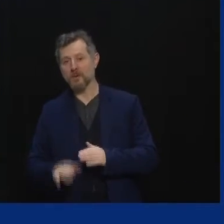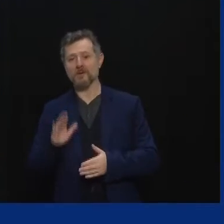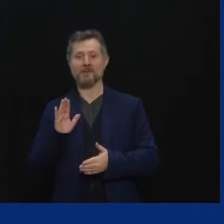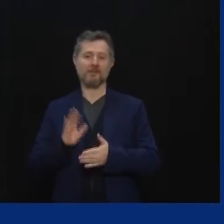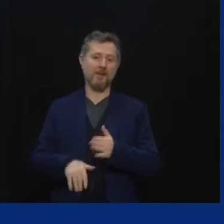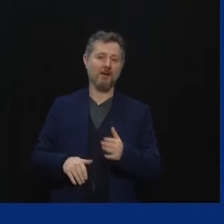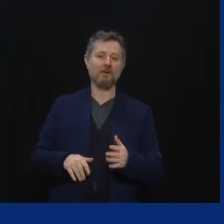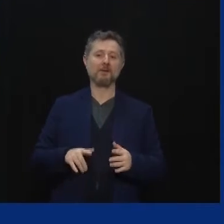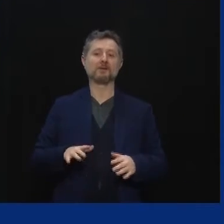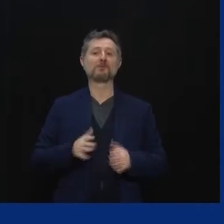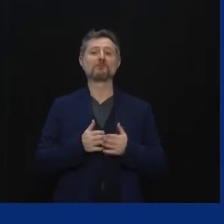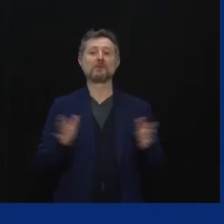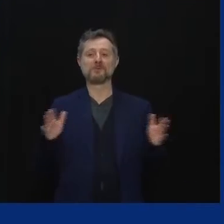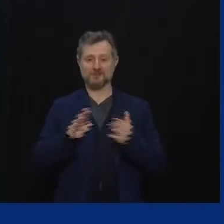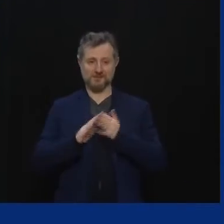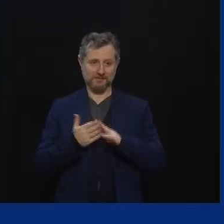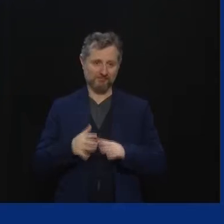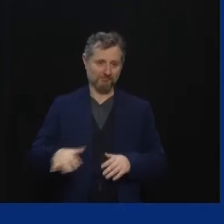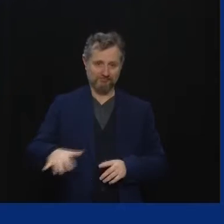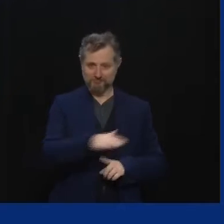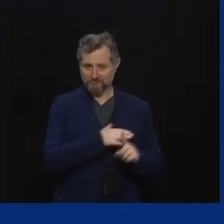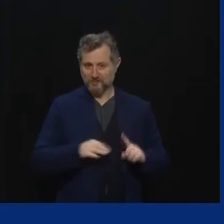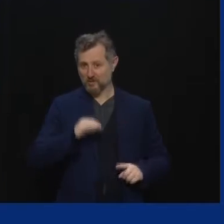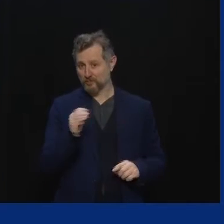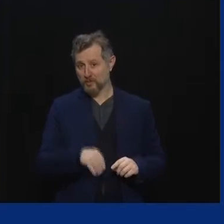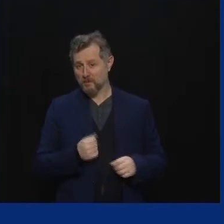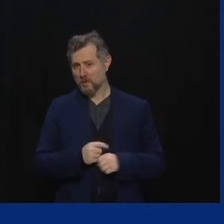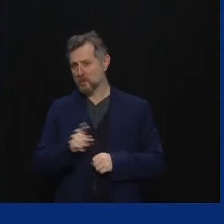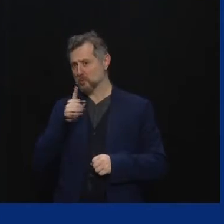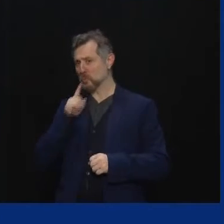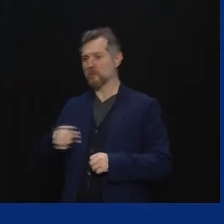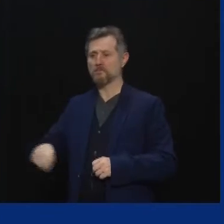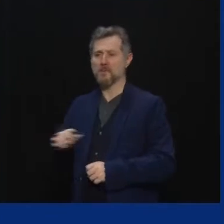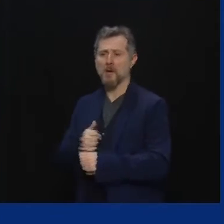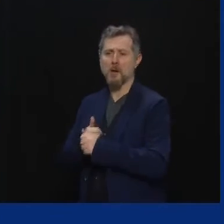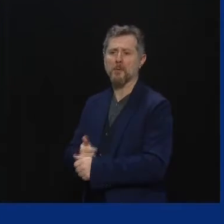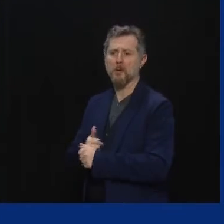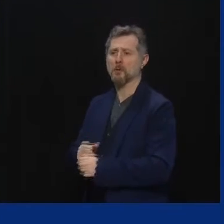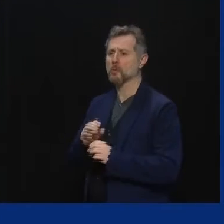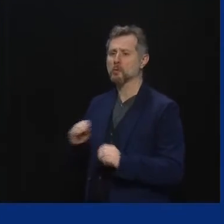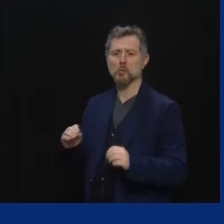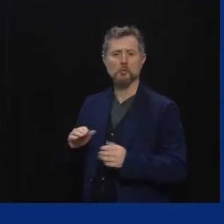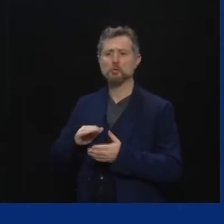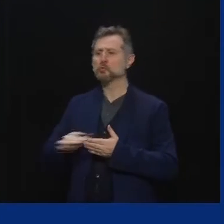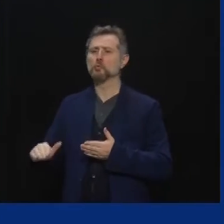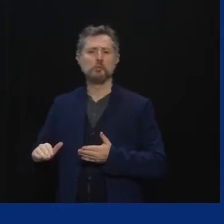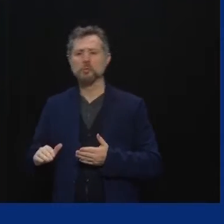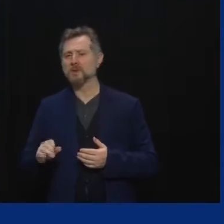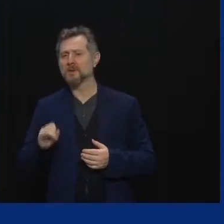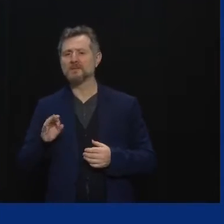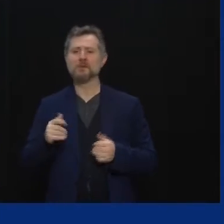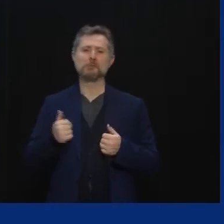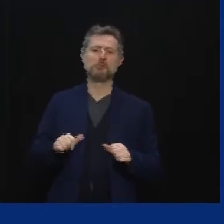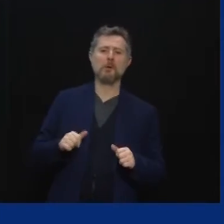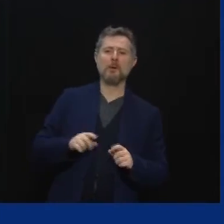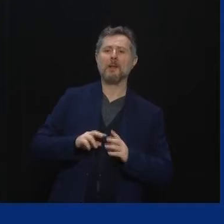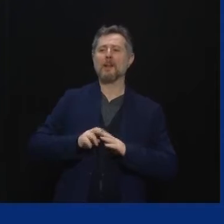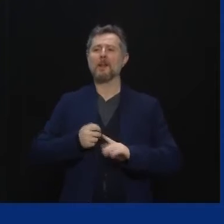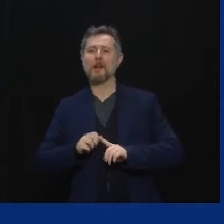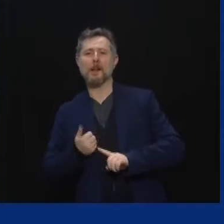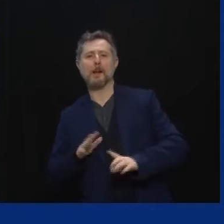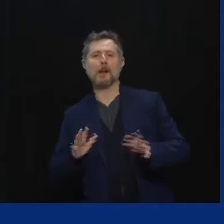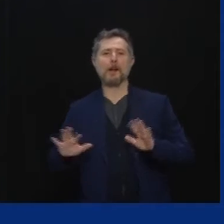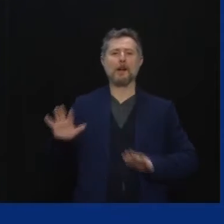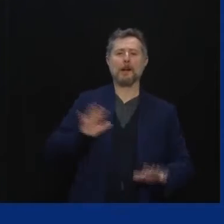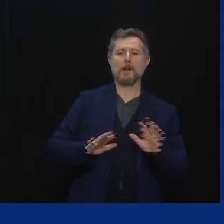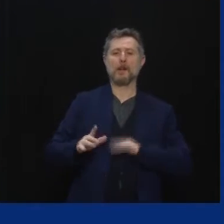We're making sure that they are complying. There's no excuses. There's consequences if people try to evade this. They have to do this. And for those who are worried